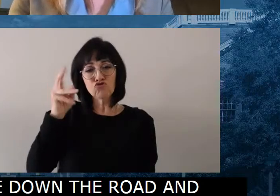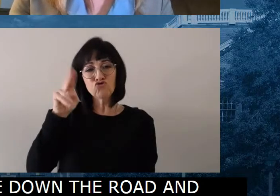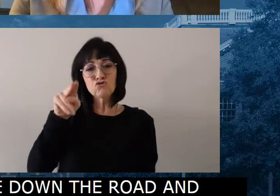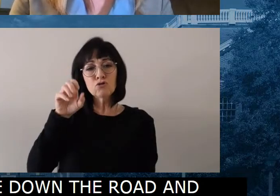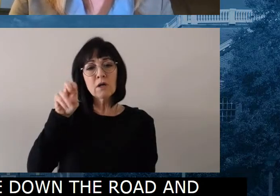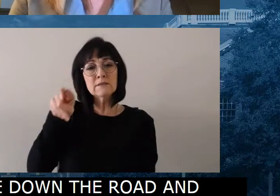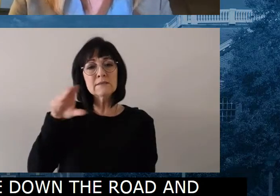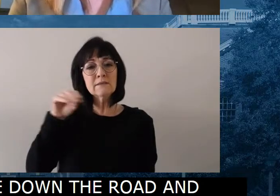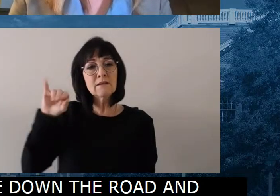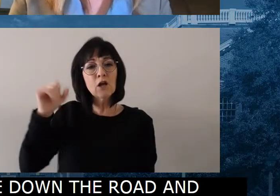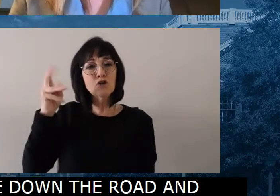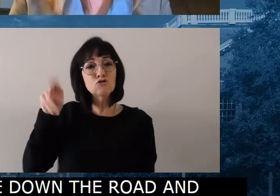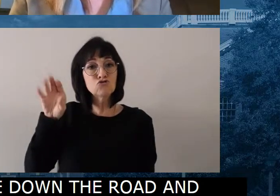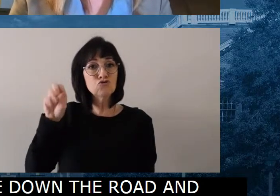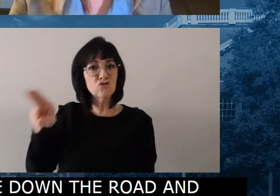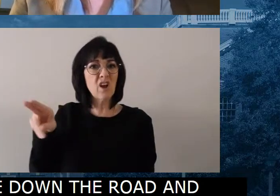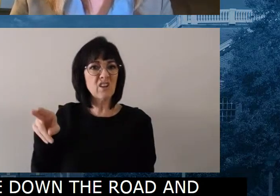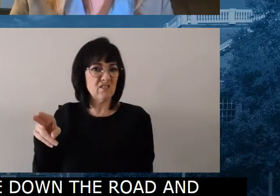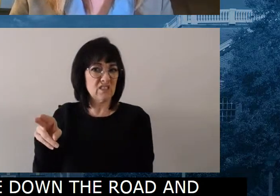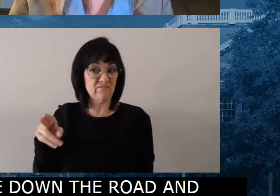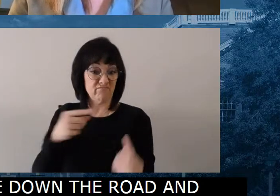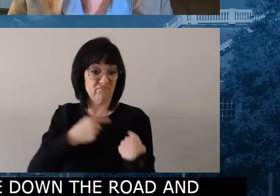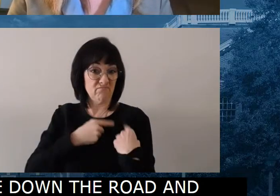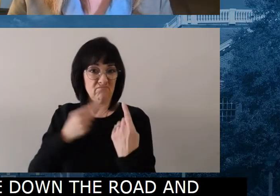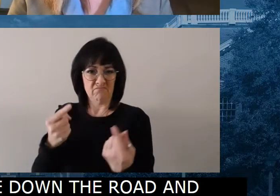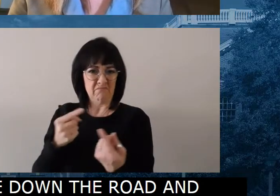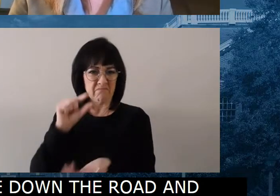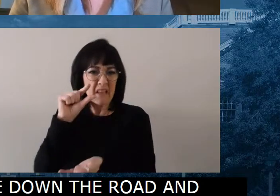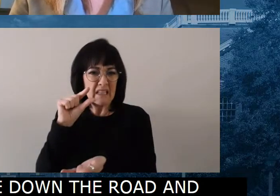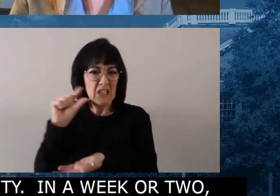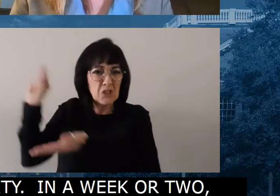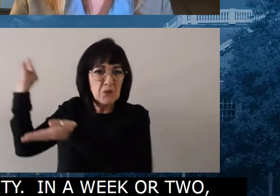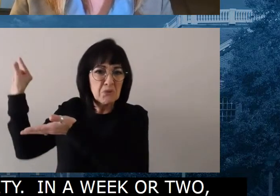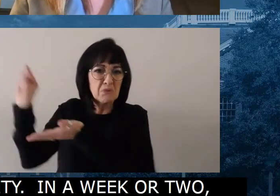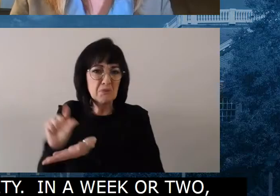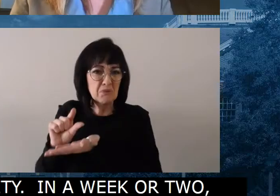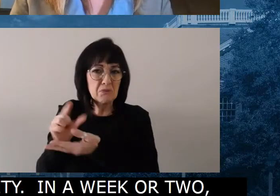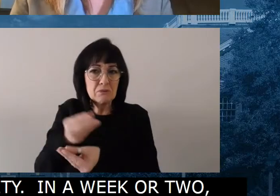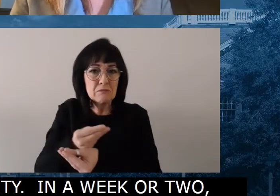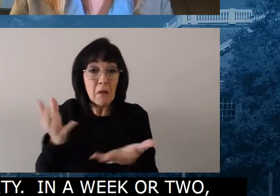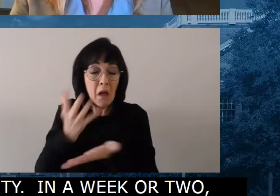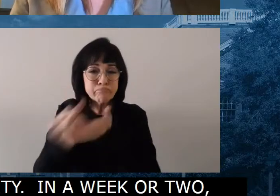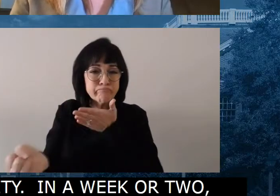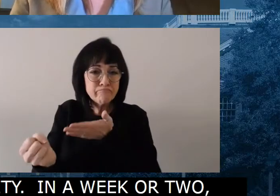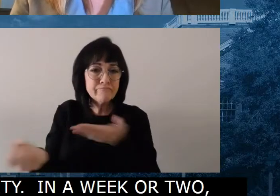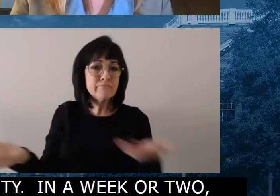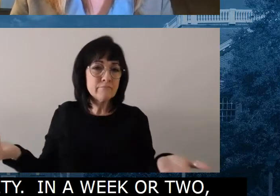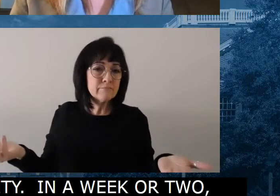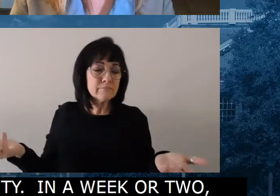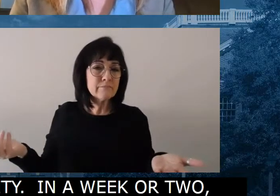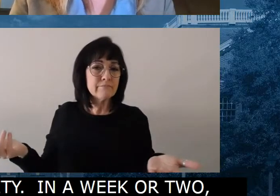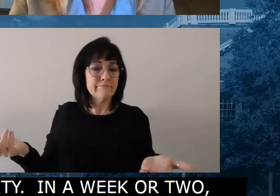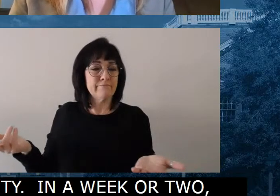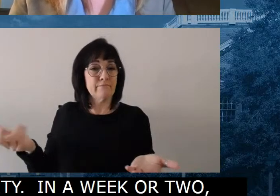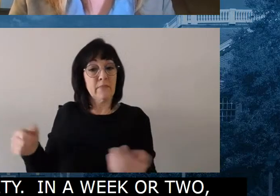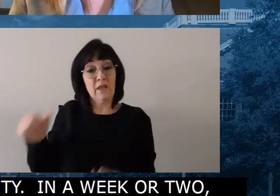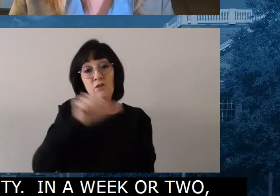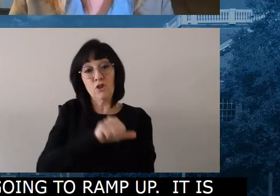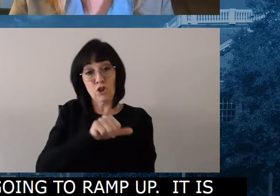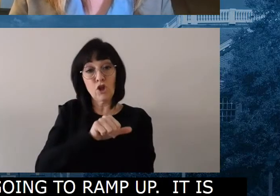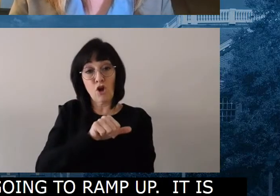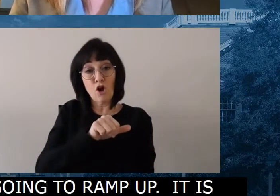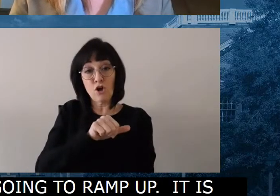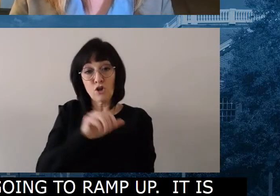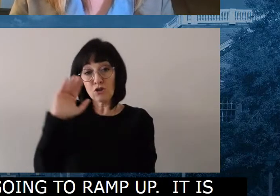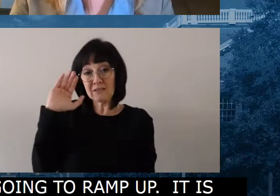from nothing. We've been getting very little the last couple of weeks to something meaningful. The other vaccine, it sounded like, is